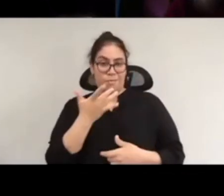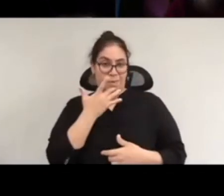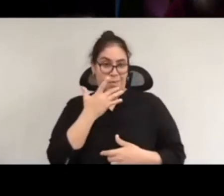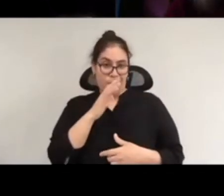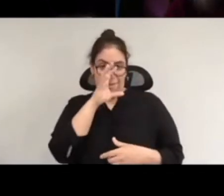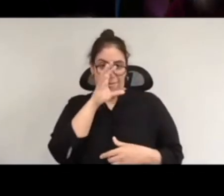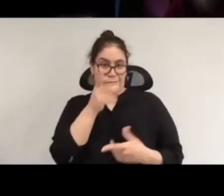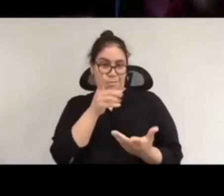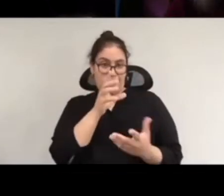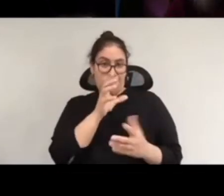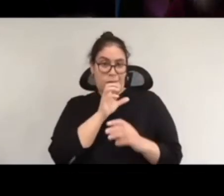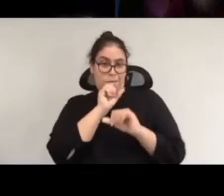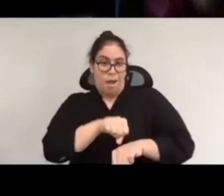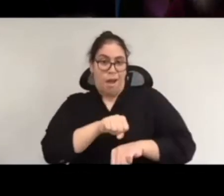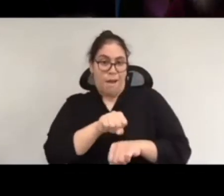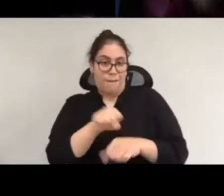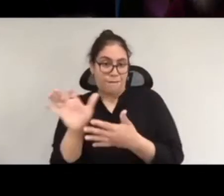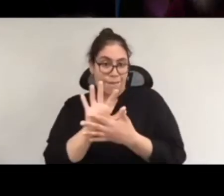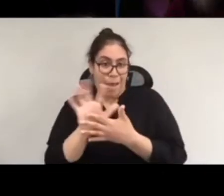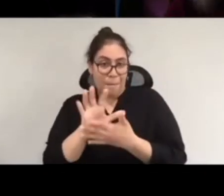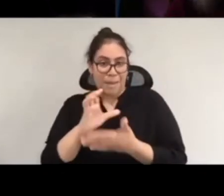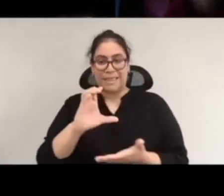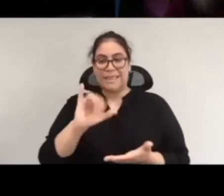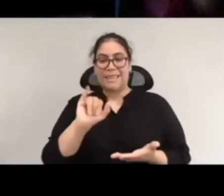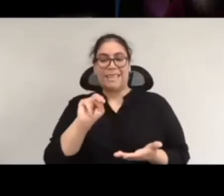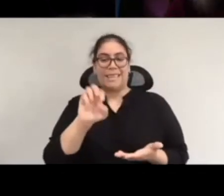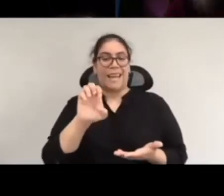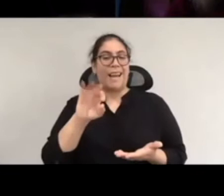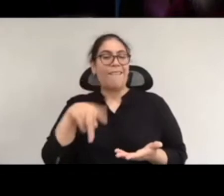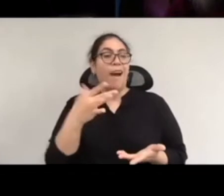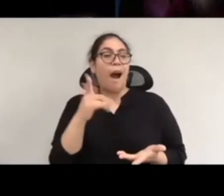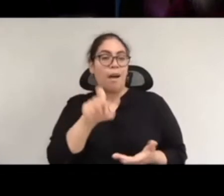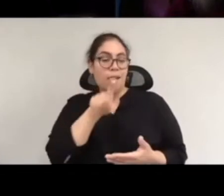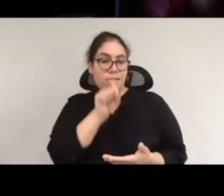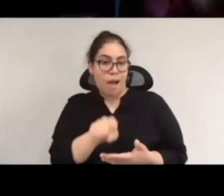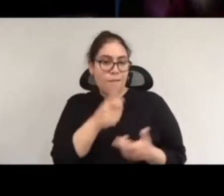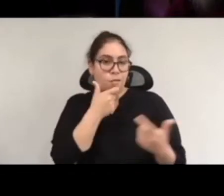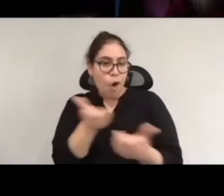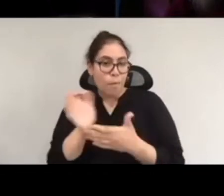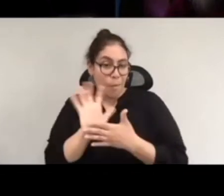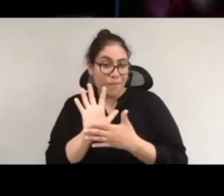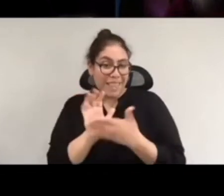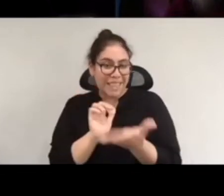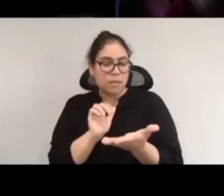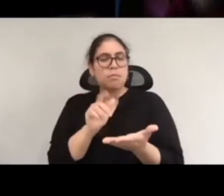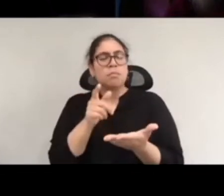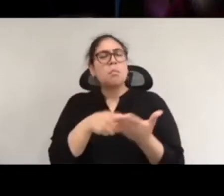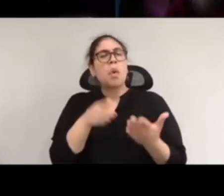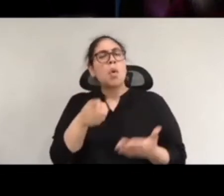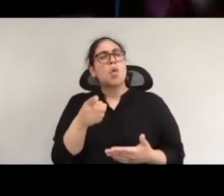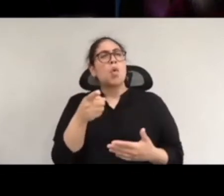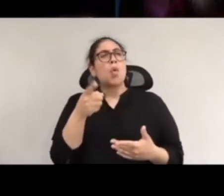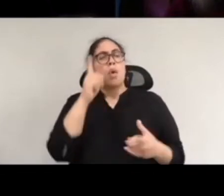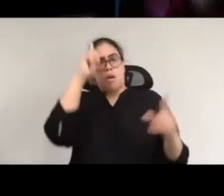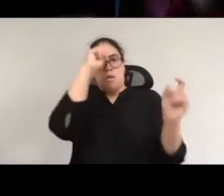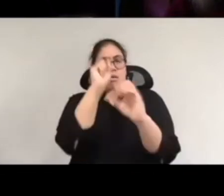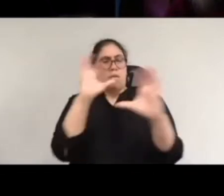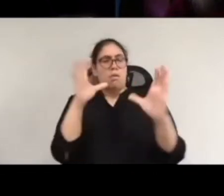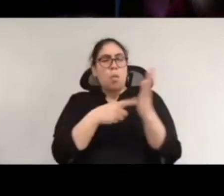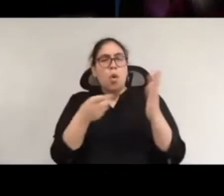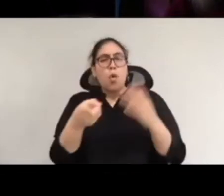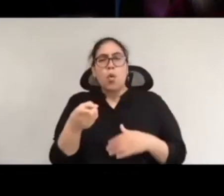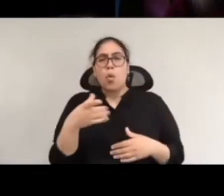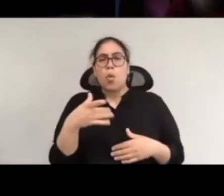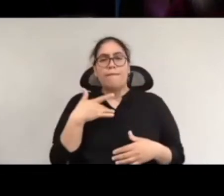Yeah. So, I know he is. What would you like to see? What would make